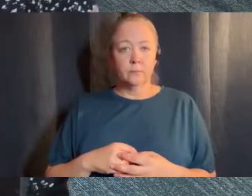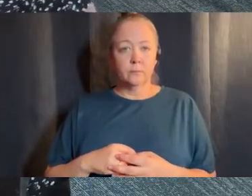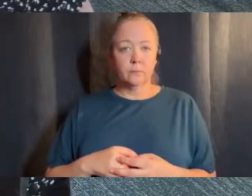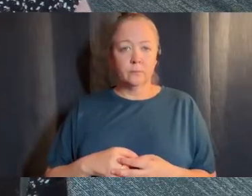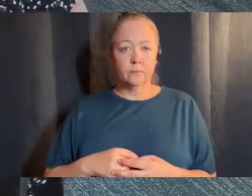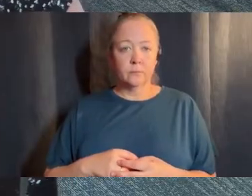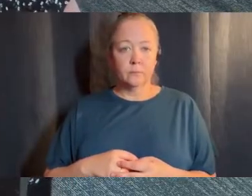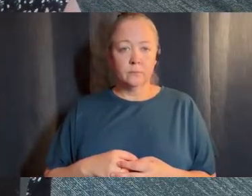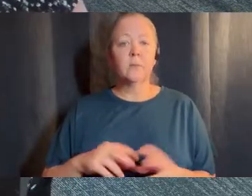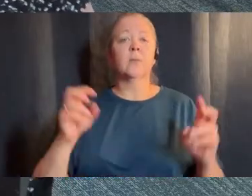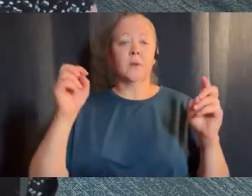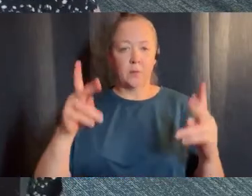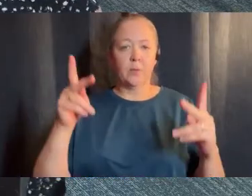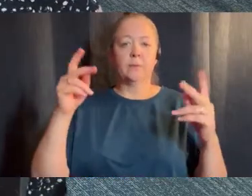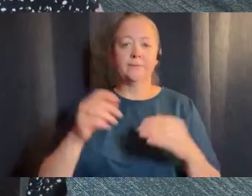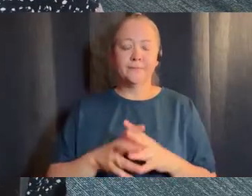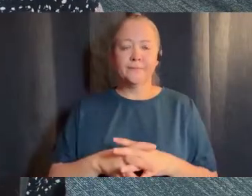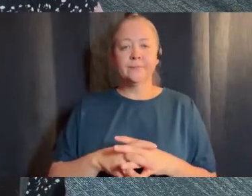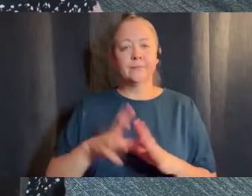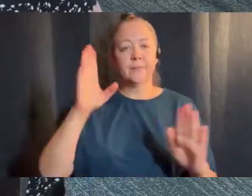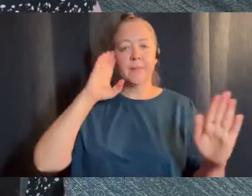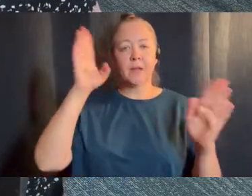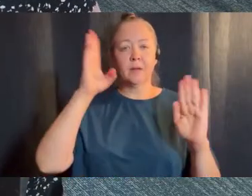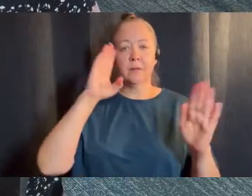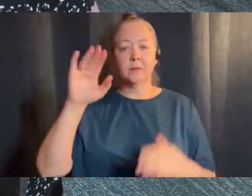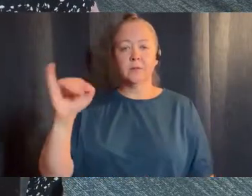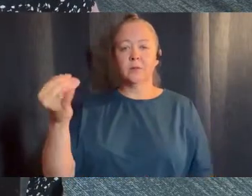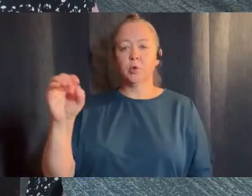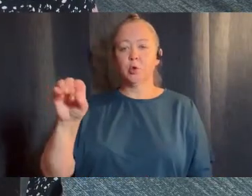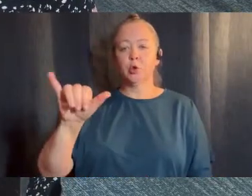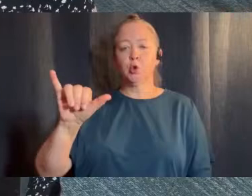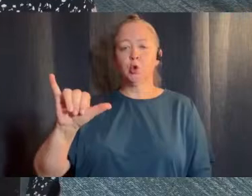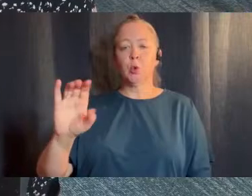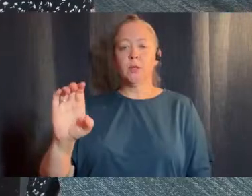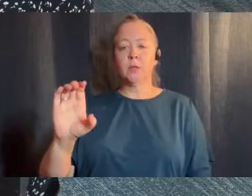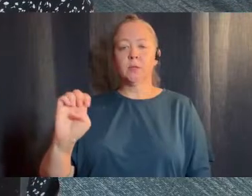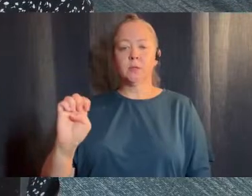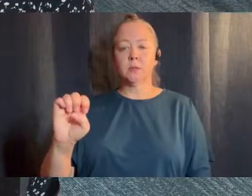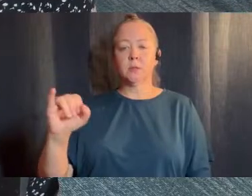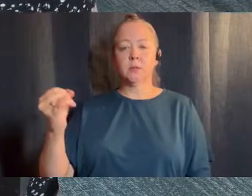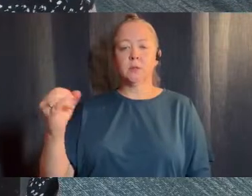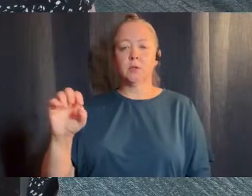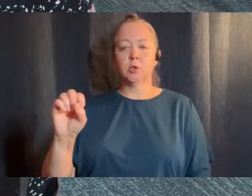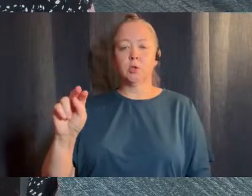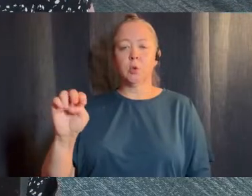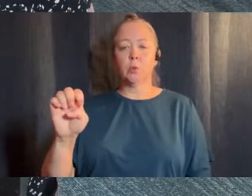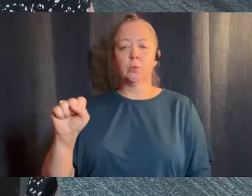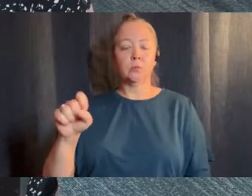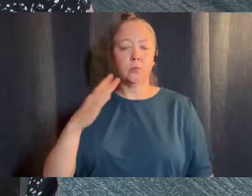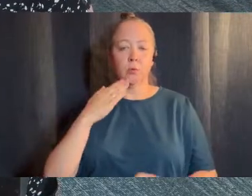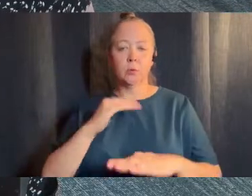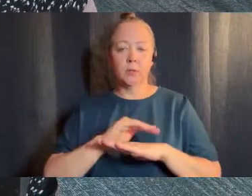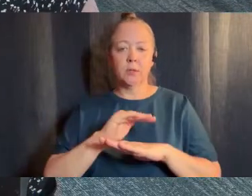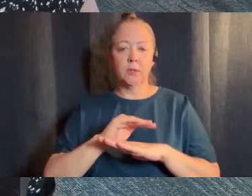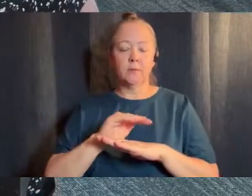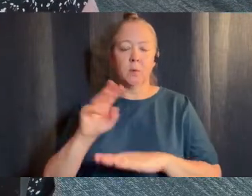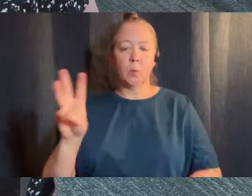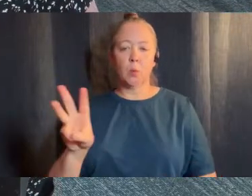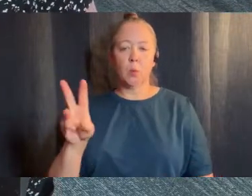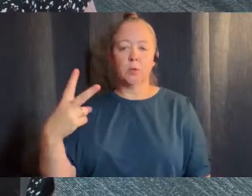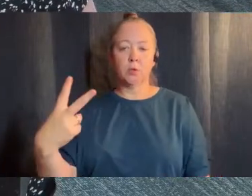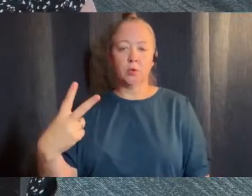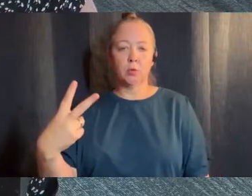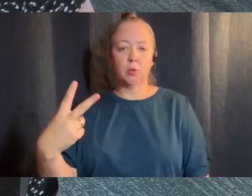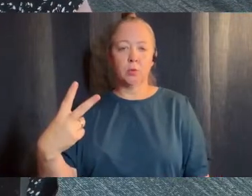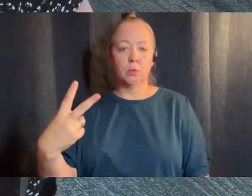There it is. Okay. Hello, Joyce Jones. Good evening, Ward 2. I also did not have prepared remarks, but made a few notes.